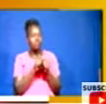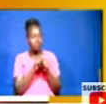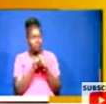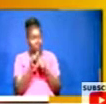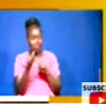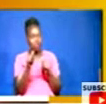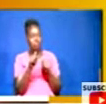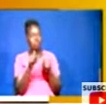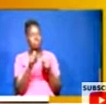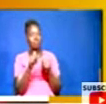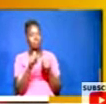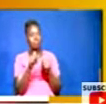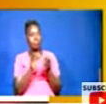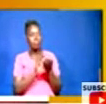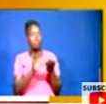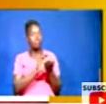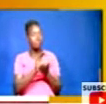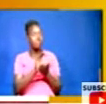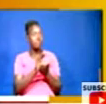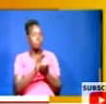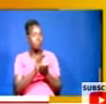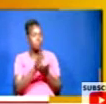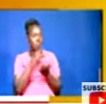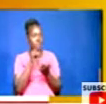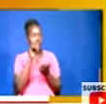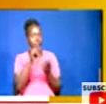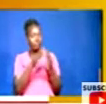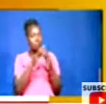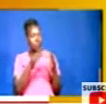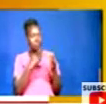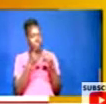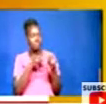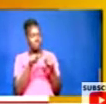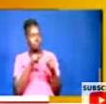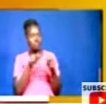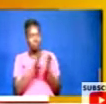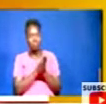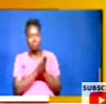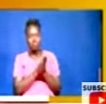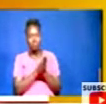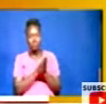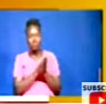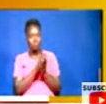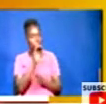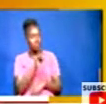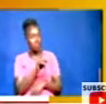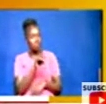outstrip supply. The affordable housing, he has talked about rejigging, you know, the affordable housing, which